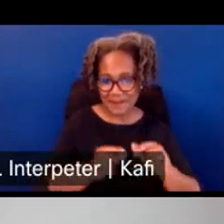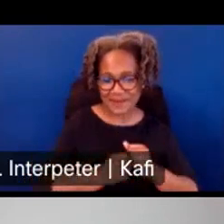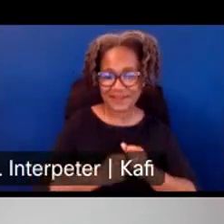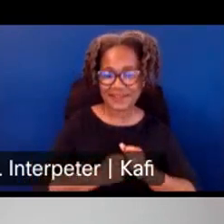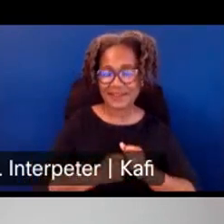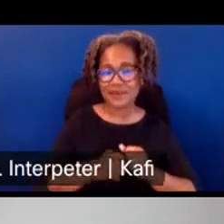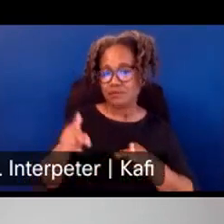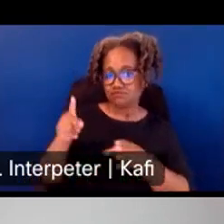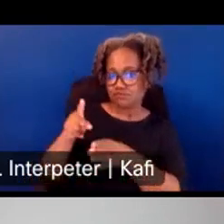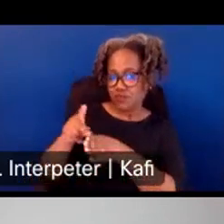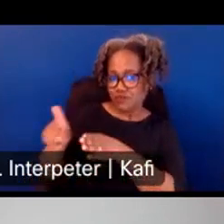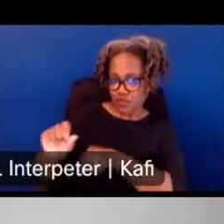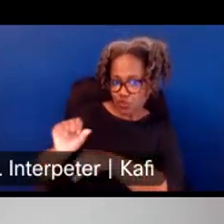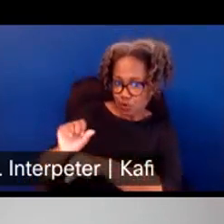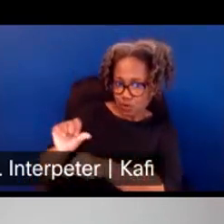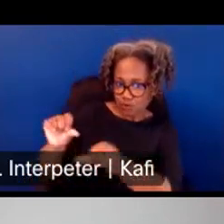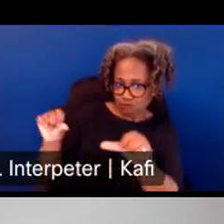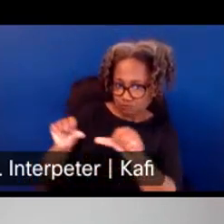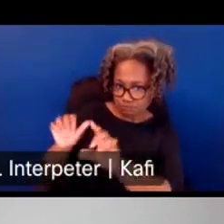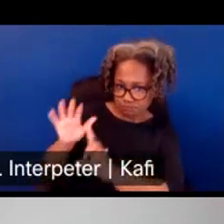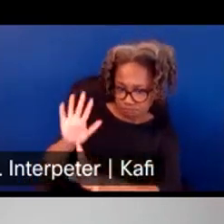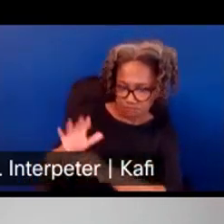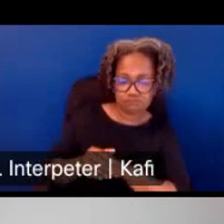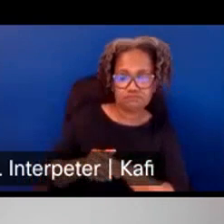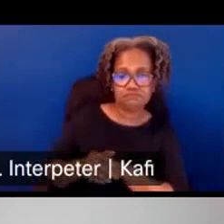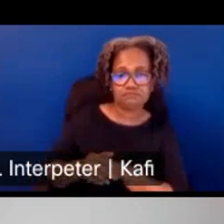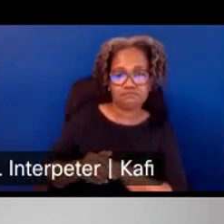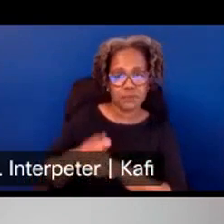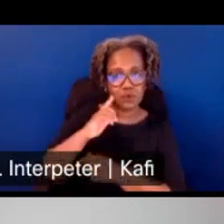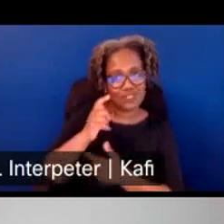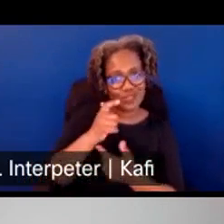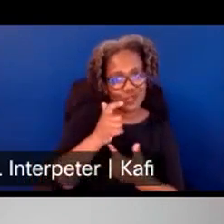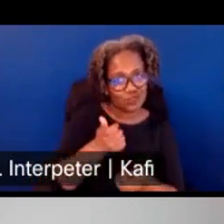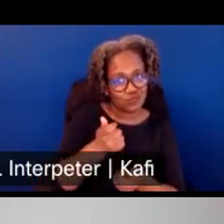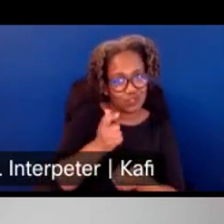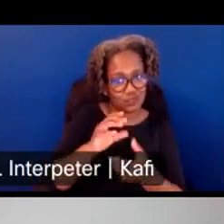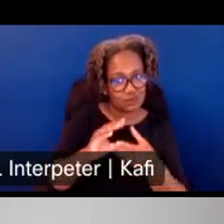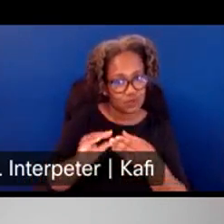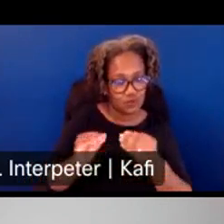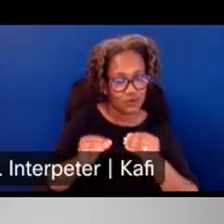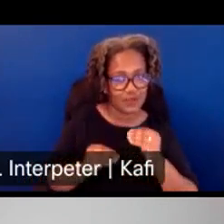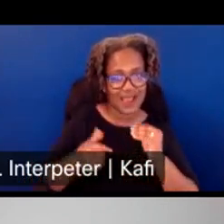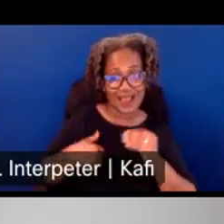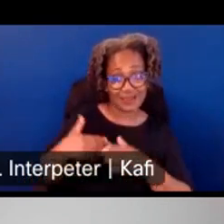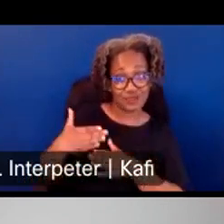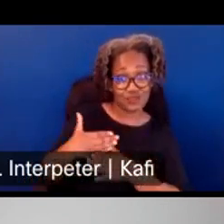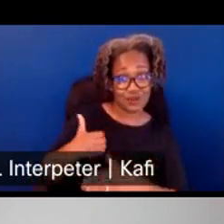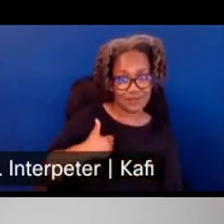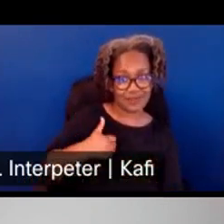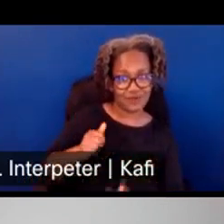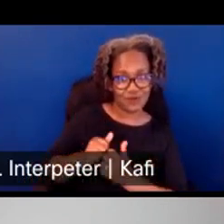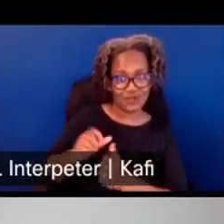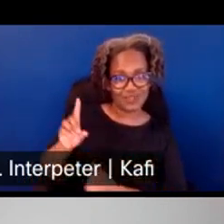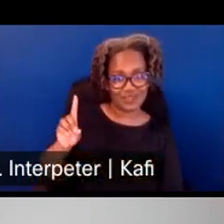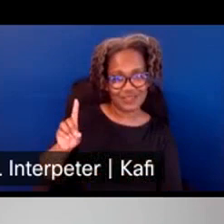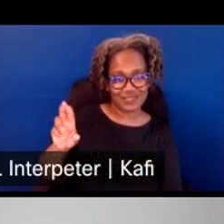setting. And it was very interesting. I actually shared this with Dr. Dudley and Nellie